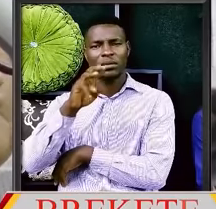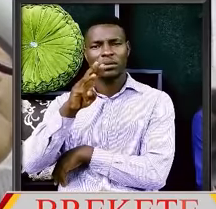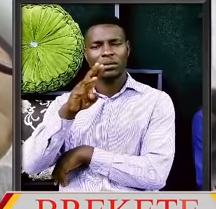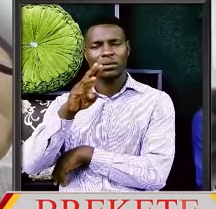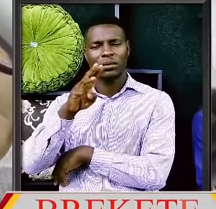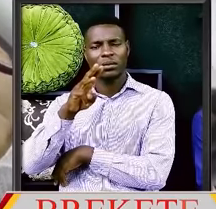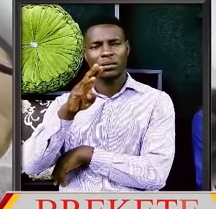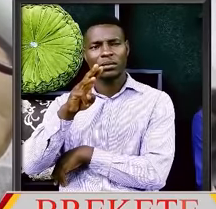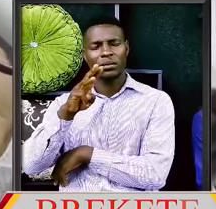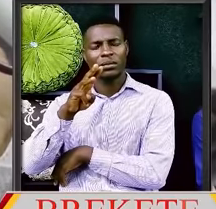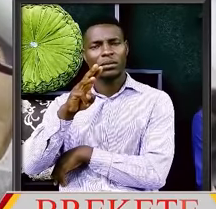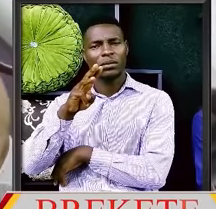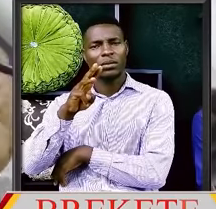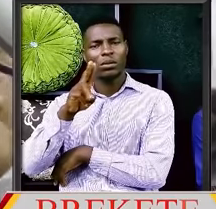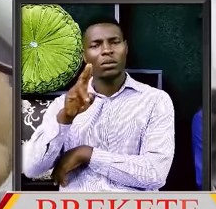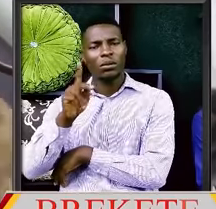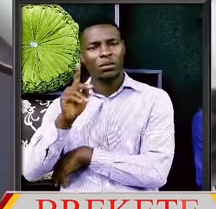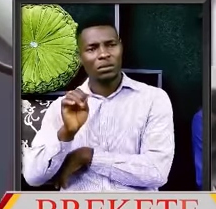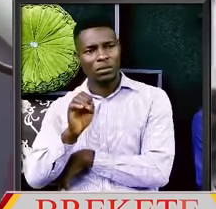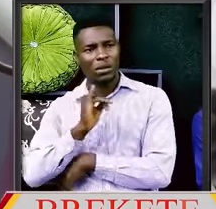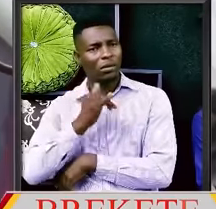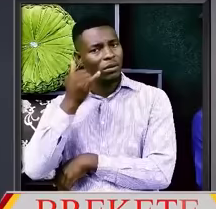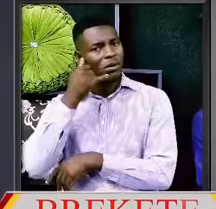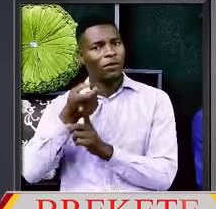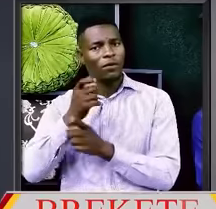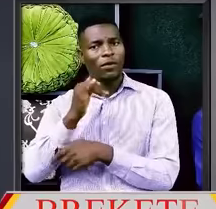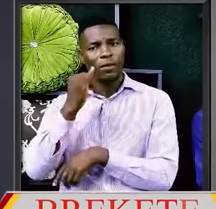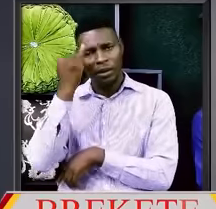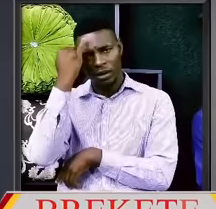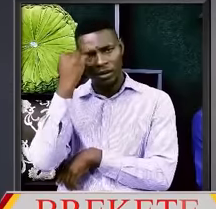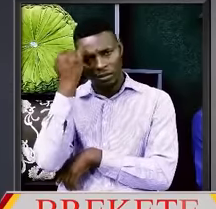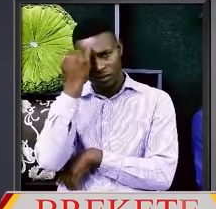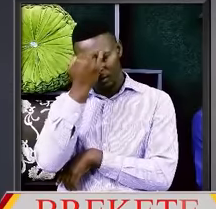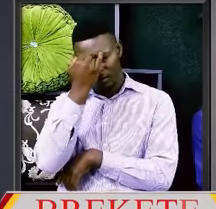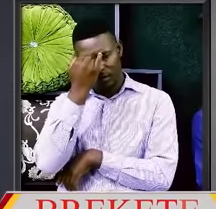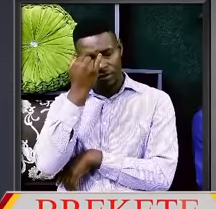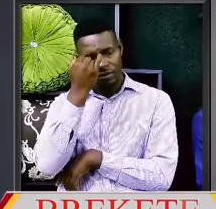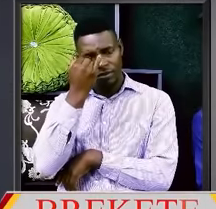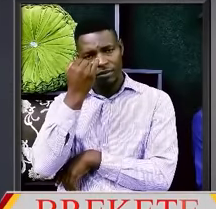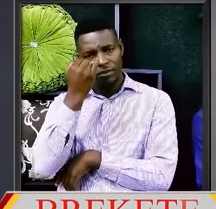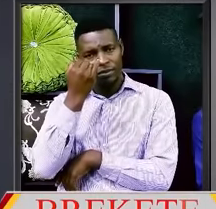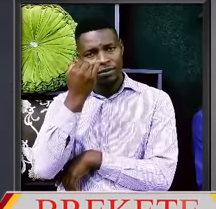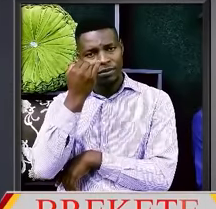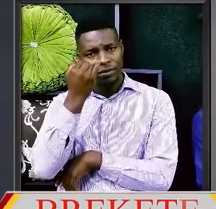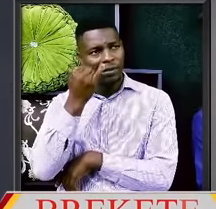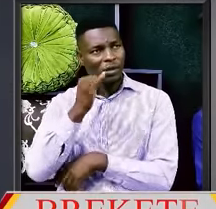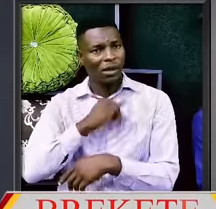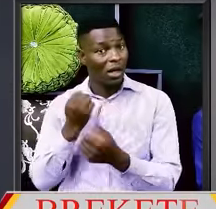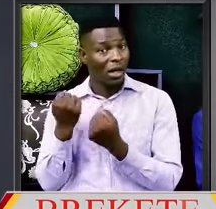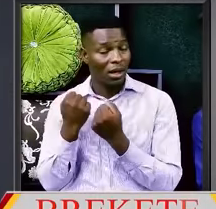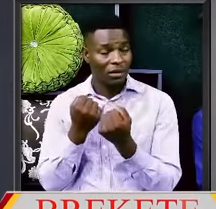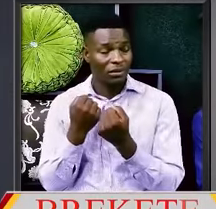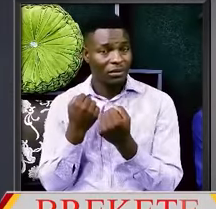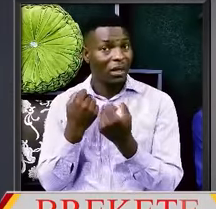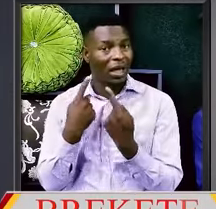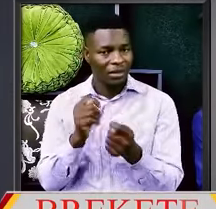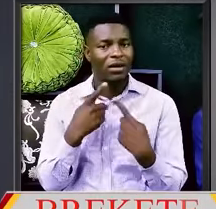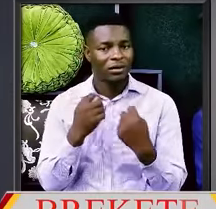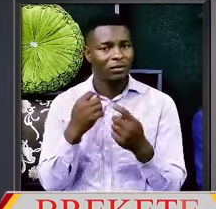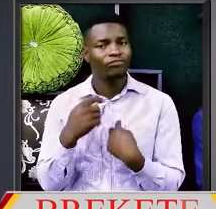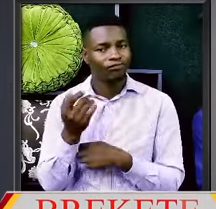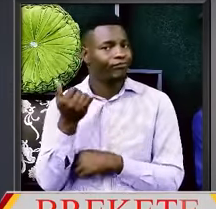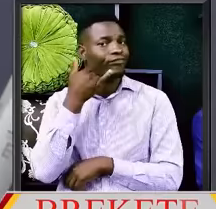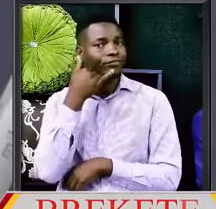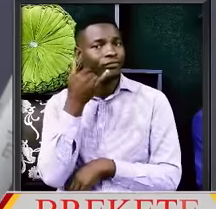From Italy, sir. Yeah. Waiting be a country. I've tried. Thank God to say I entered this morning.